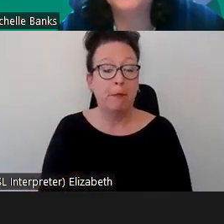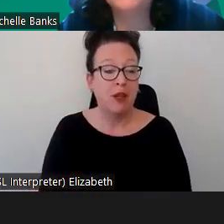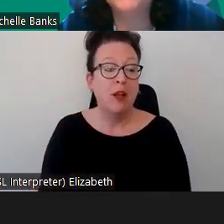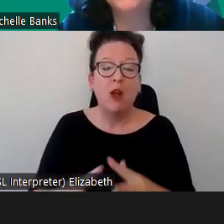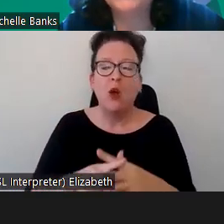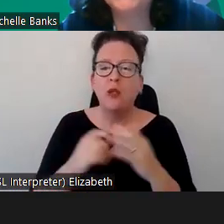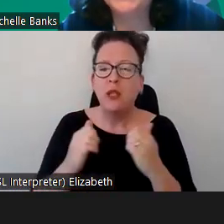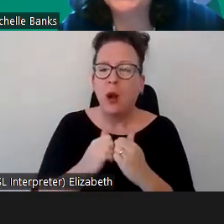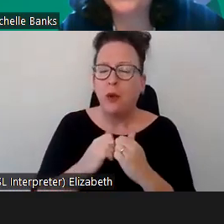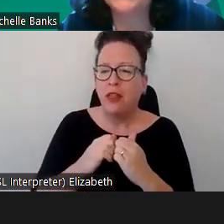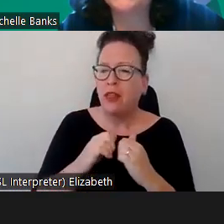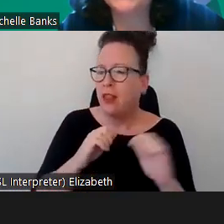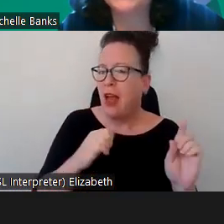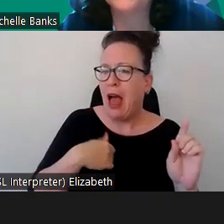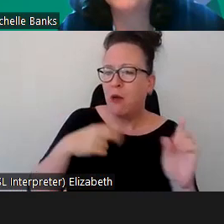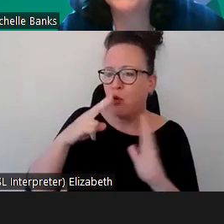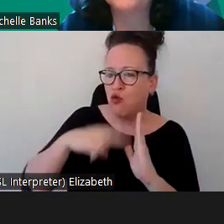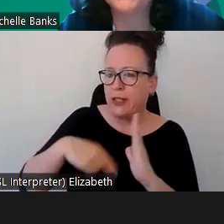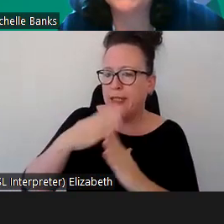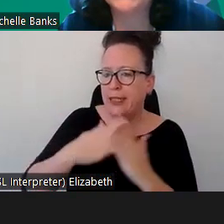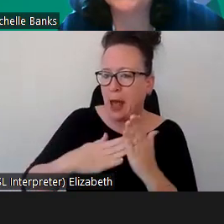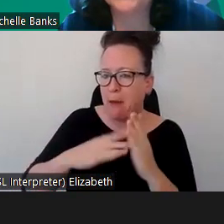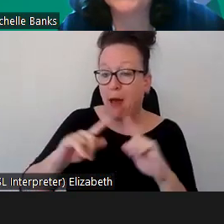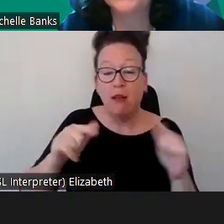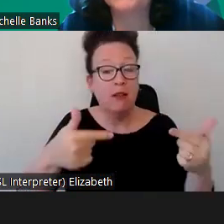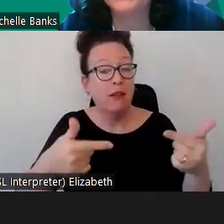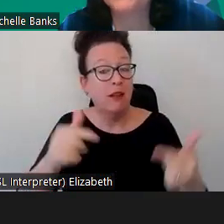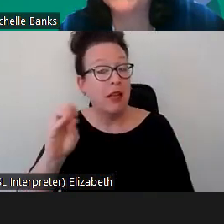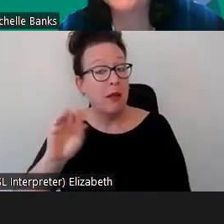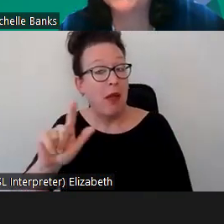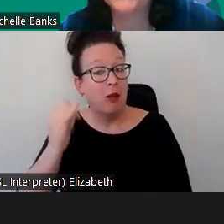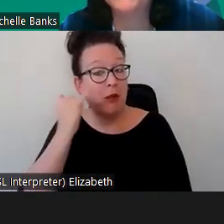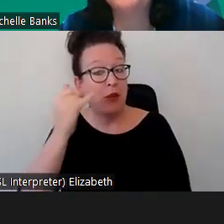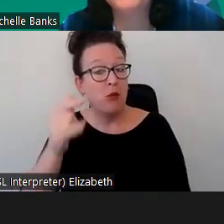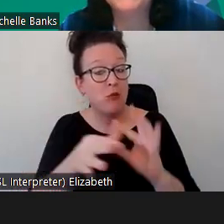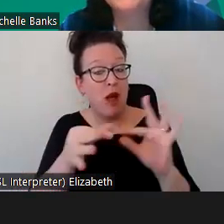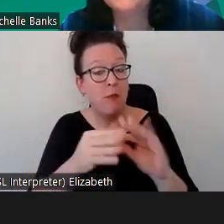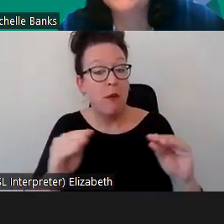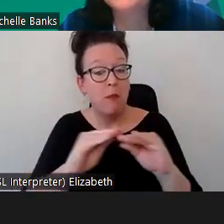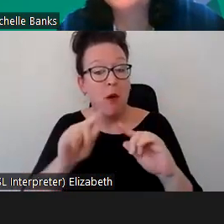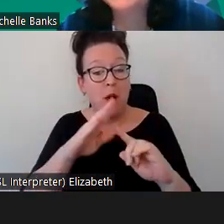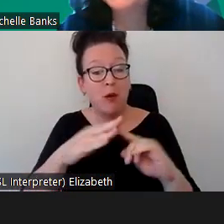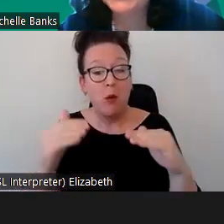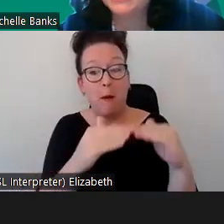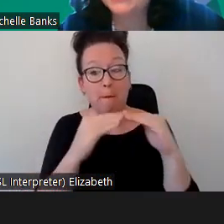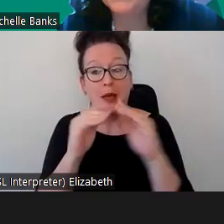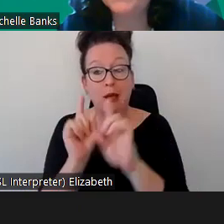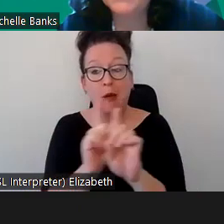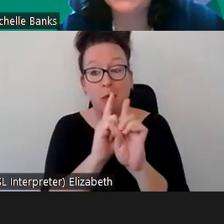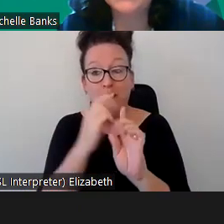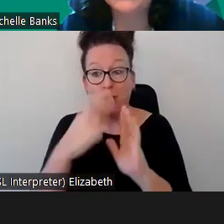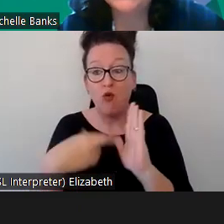Emmanuel, I'll read a few of them, but then I think it would be great for you to talk more about your peer mentor role. So each